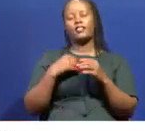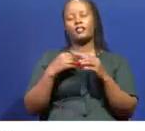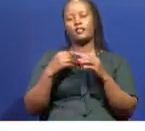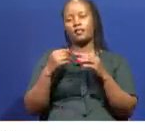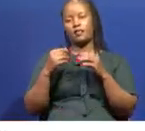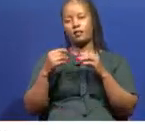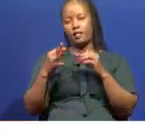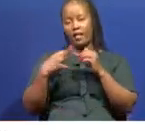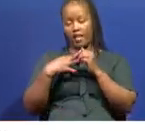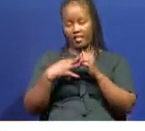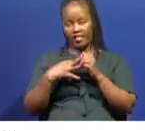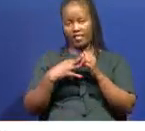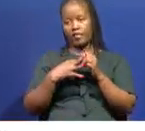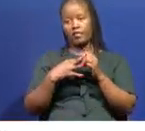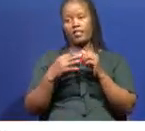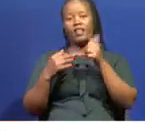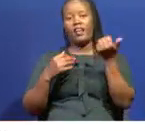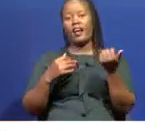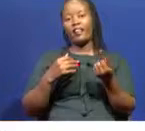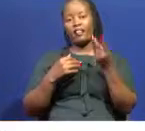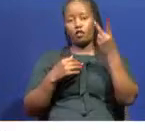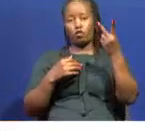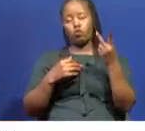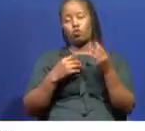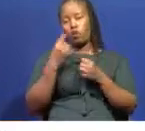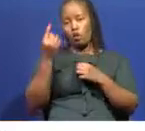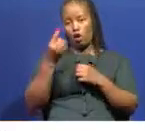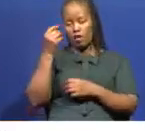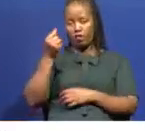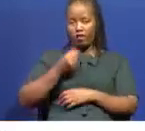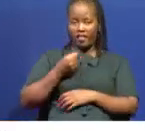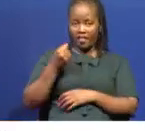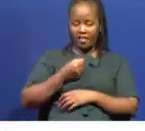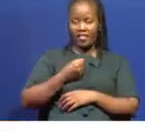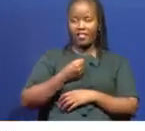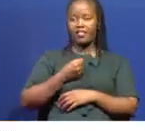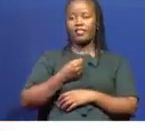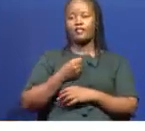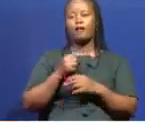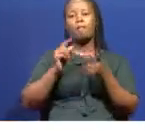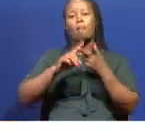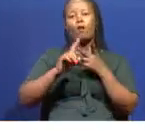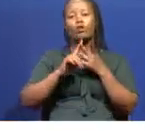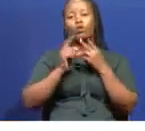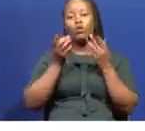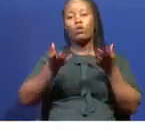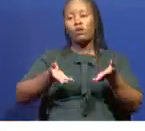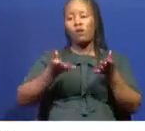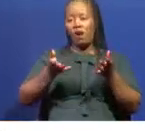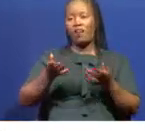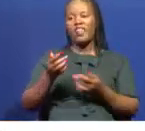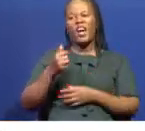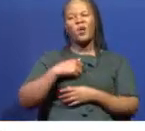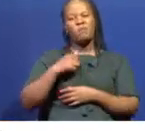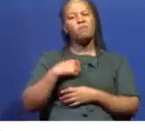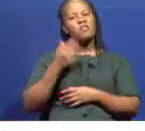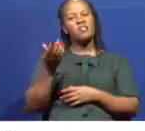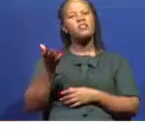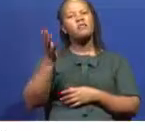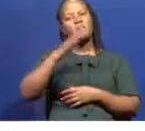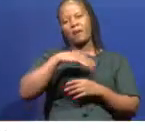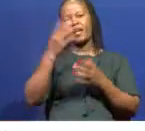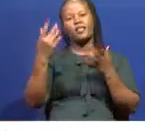being conjunctioned with the Ladies European Tour, and the season is over already. So now I'm back competing